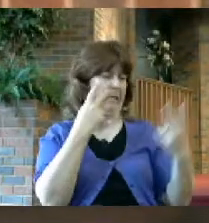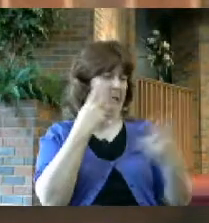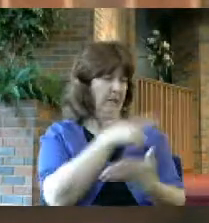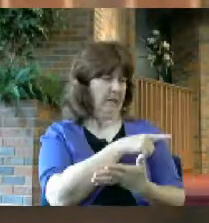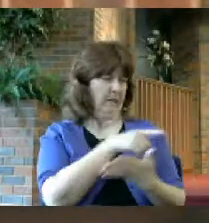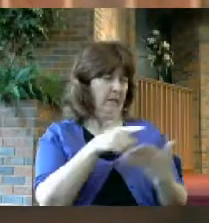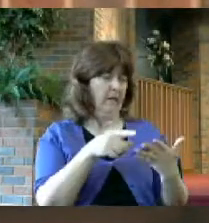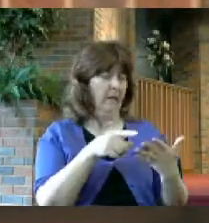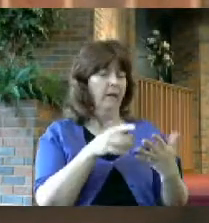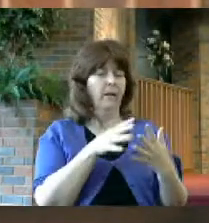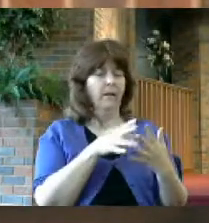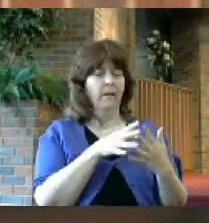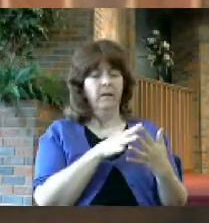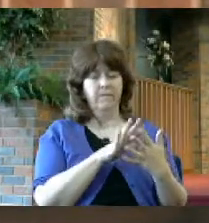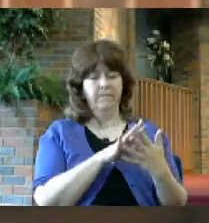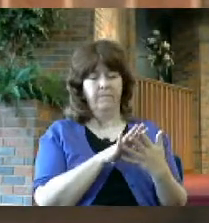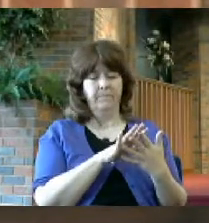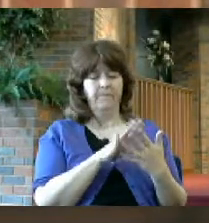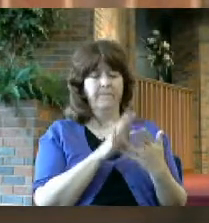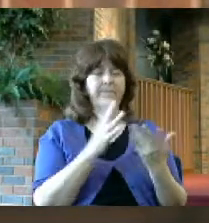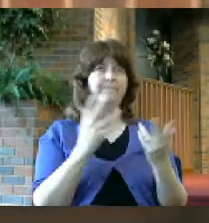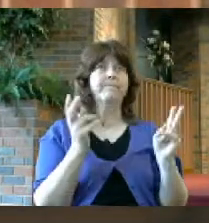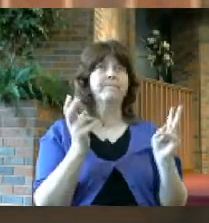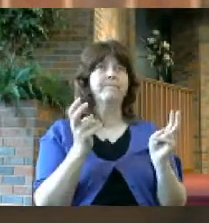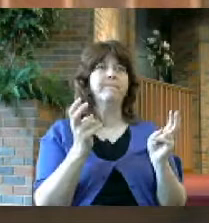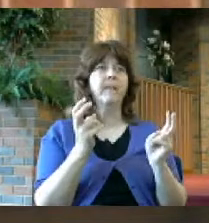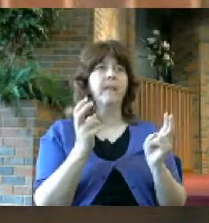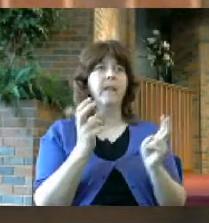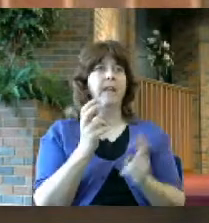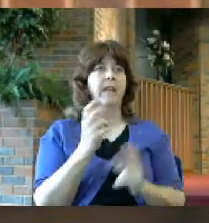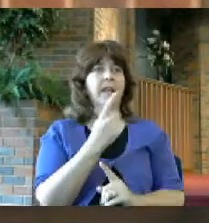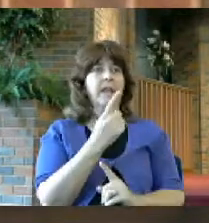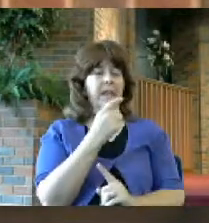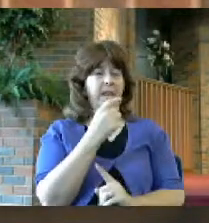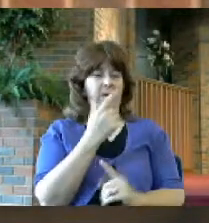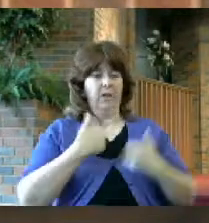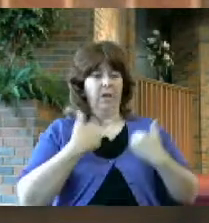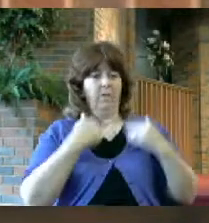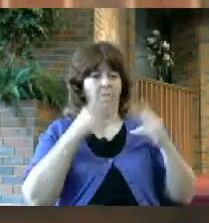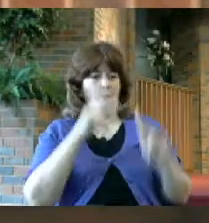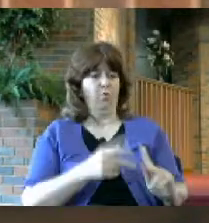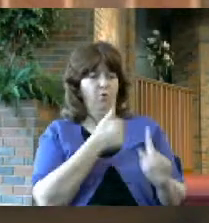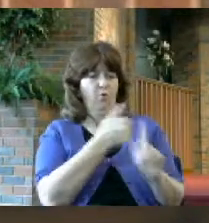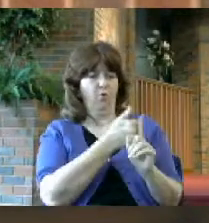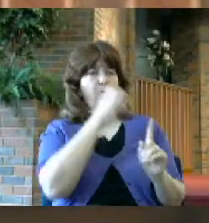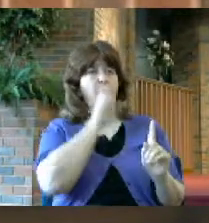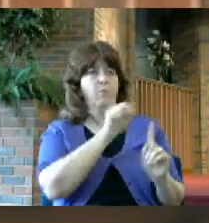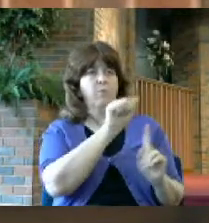how to describe a 17-year-old youth. He was born.